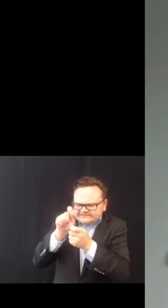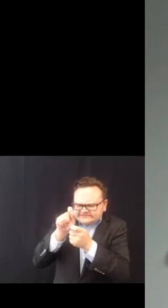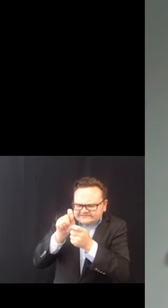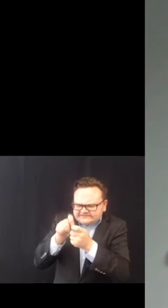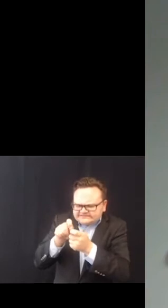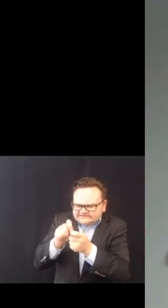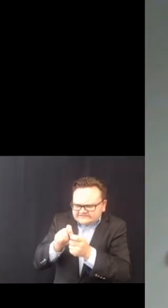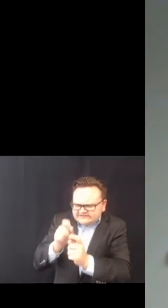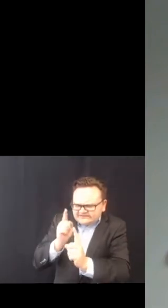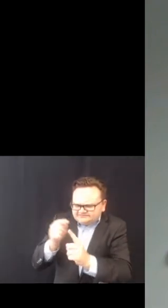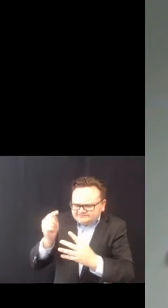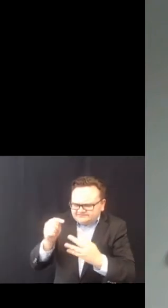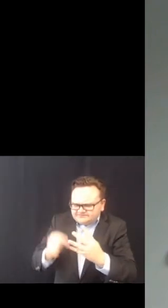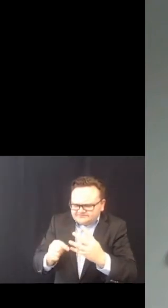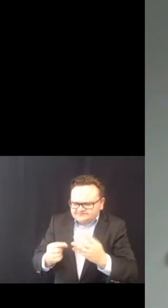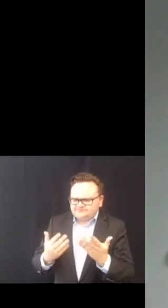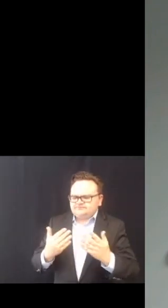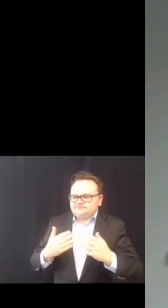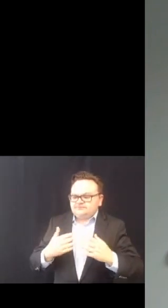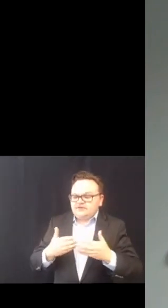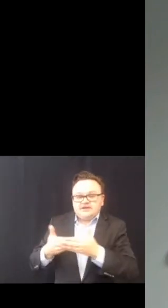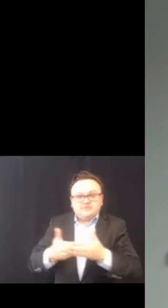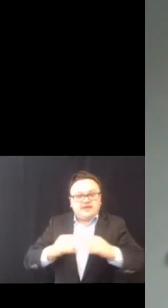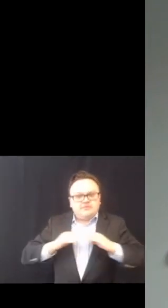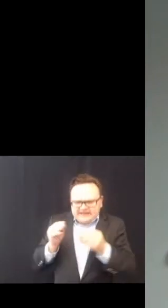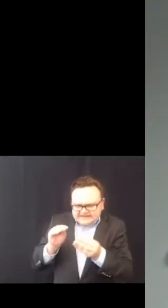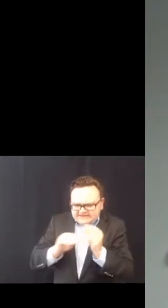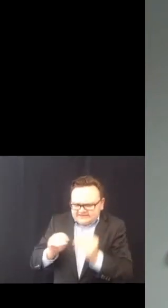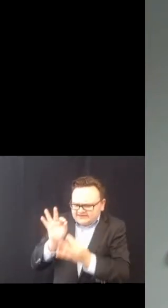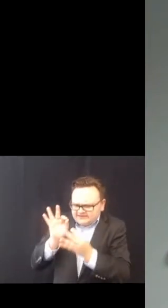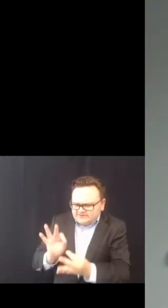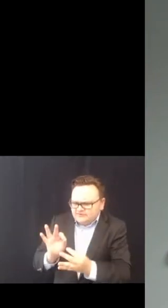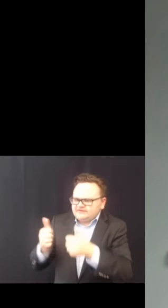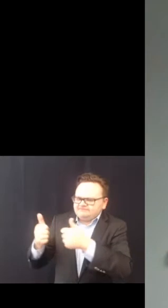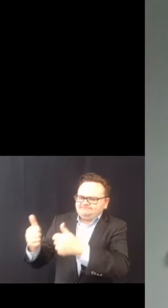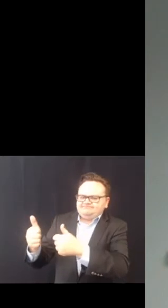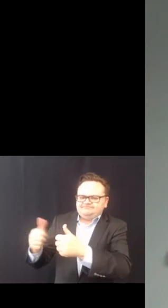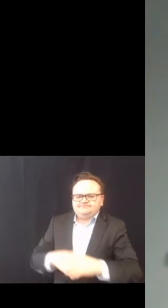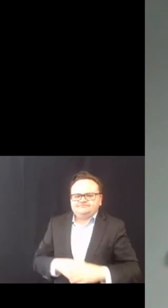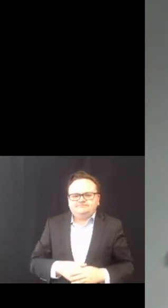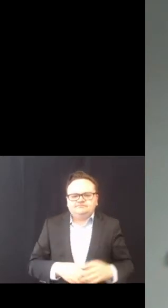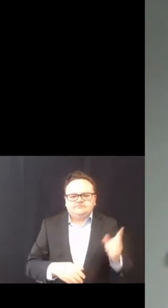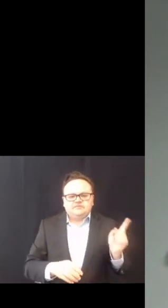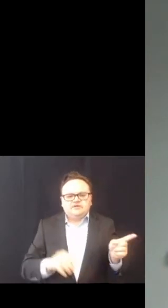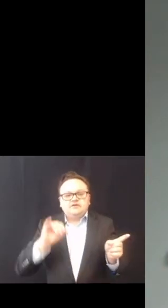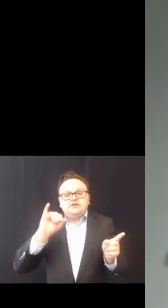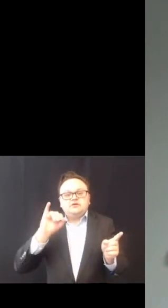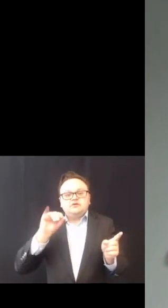detail with my baby blankets and I fold them. Joe states that I am only